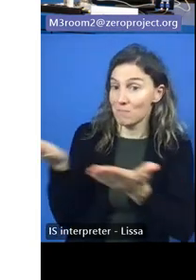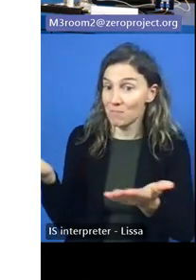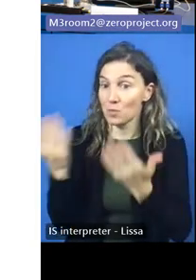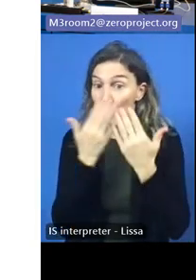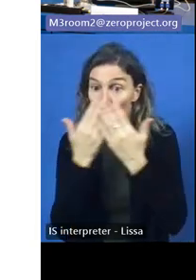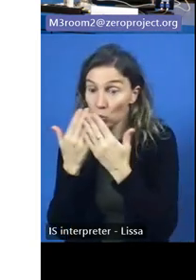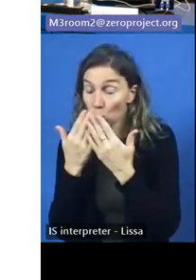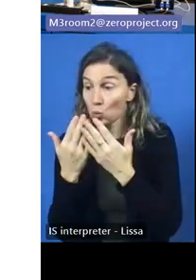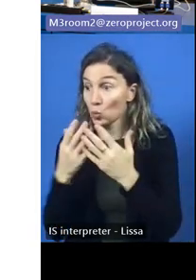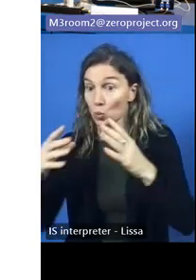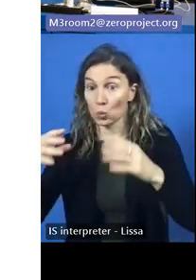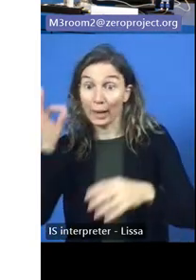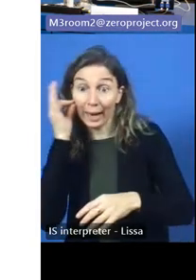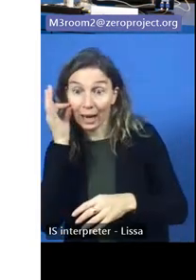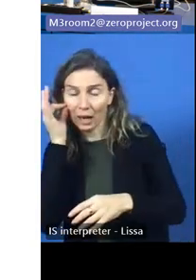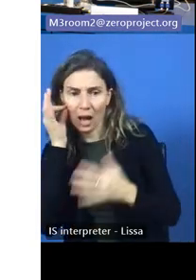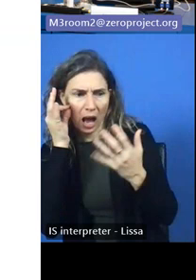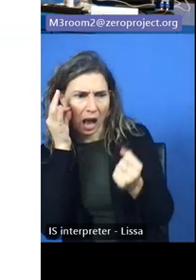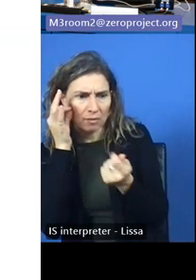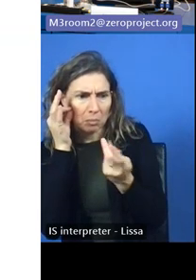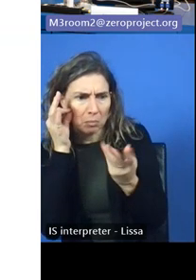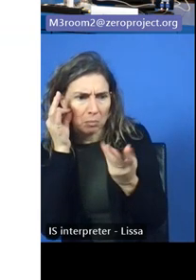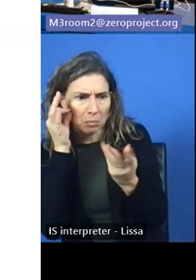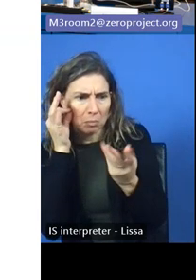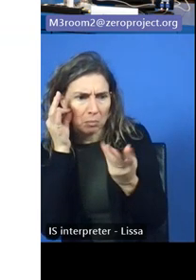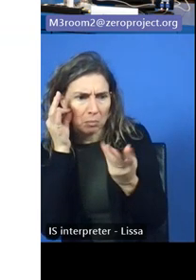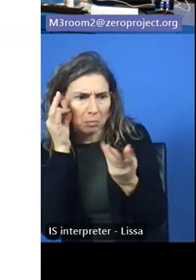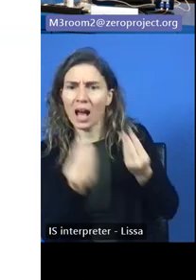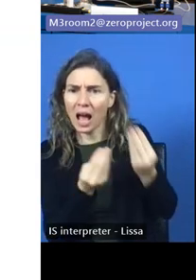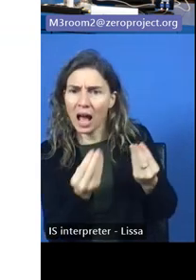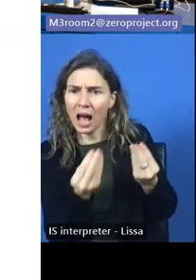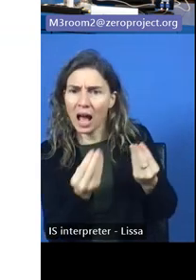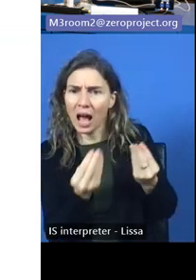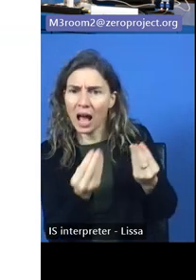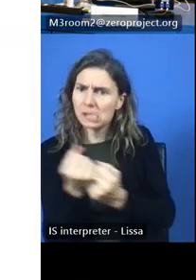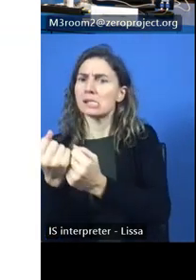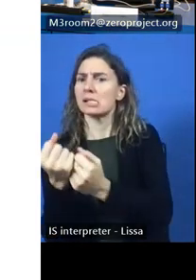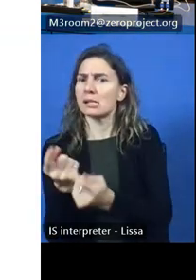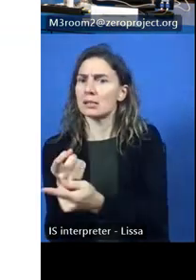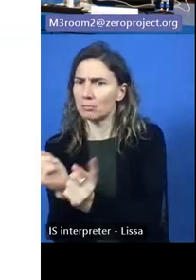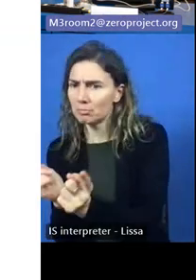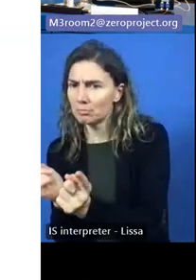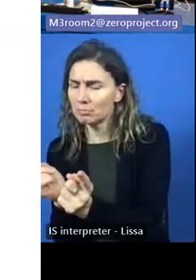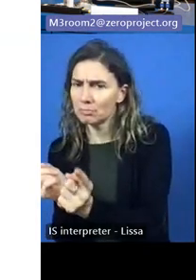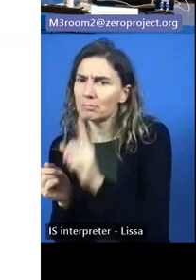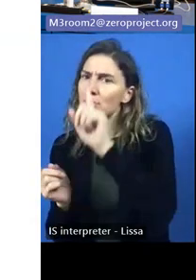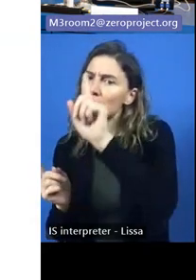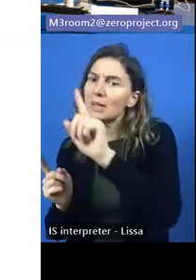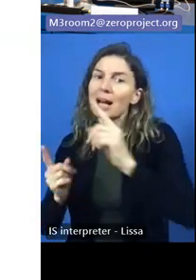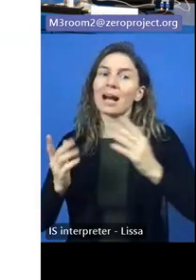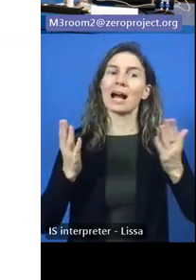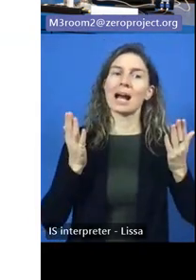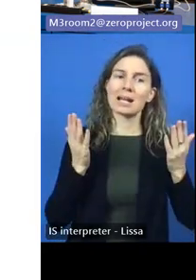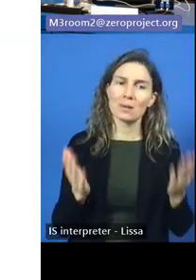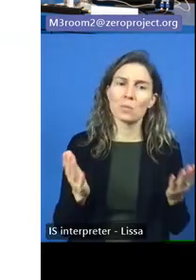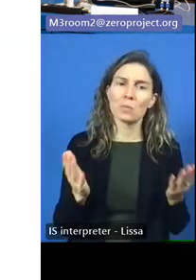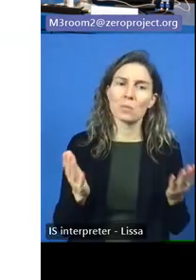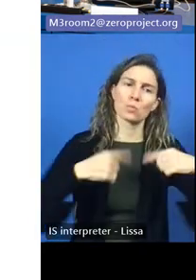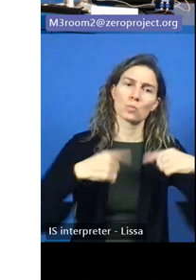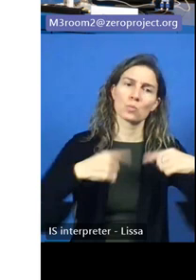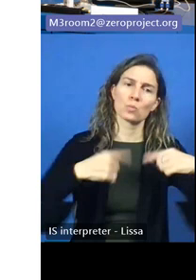So, our goal now is to lead the way in creating barrier society for deaf